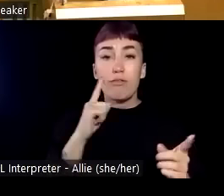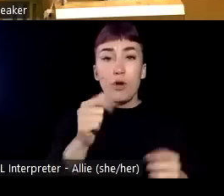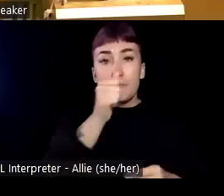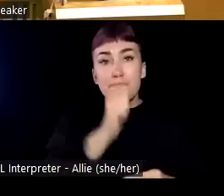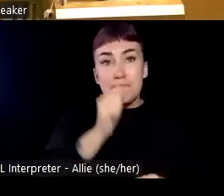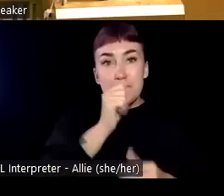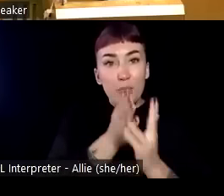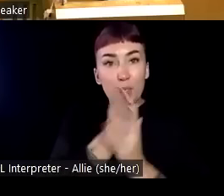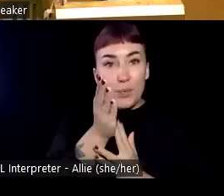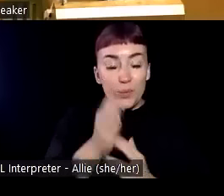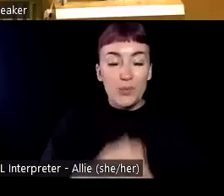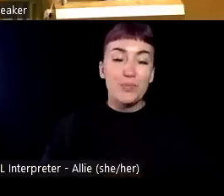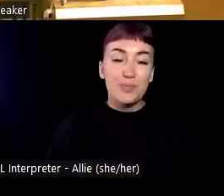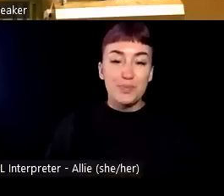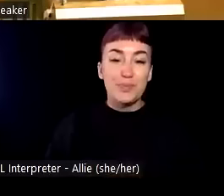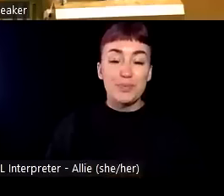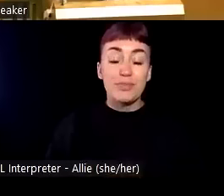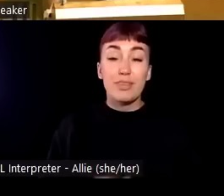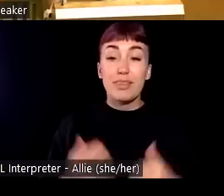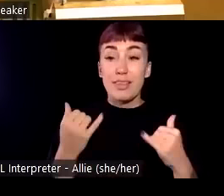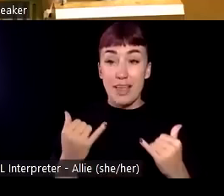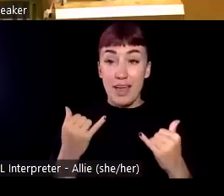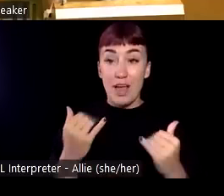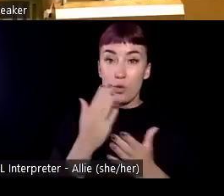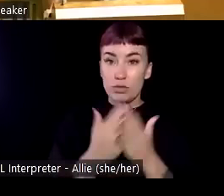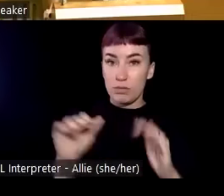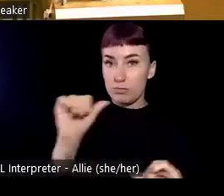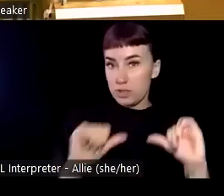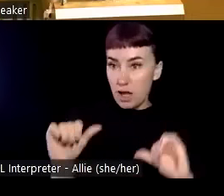it. And now some science.